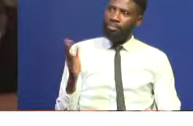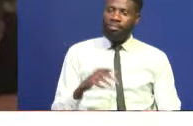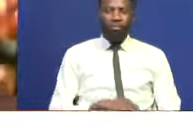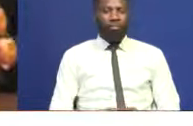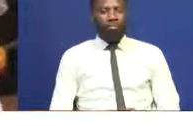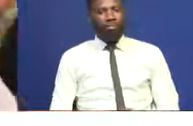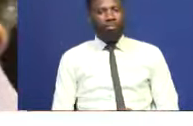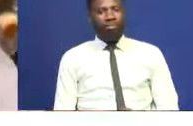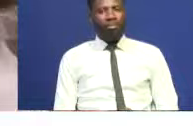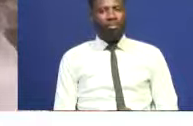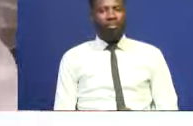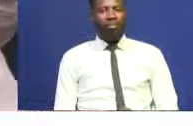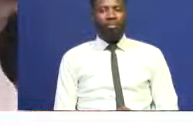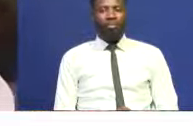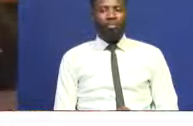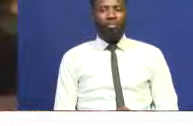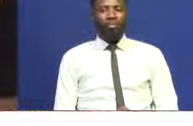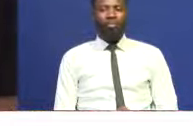story.